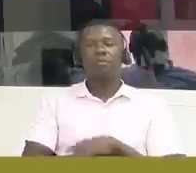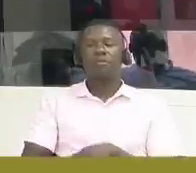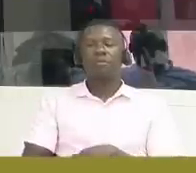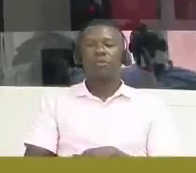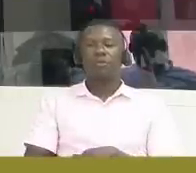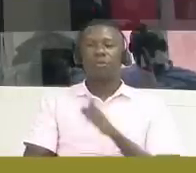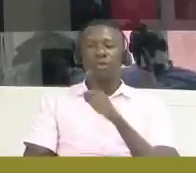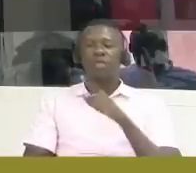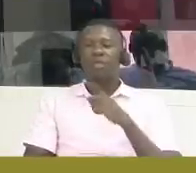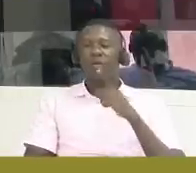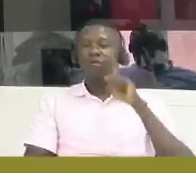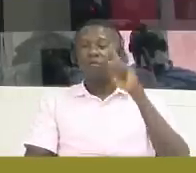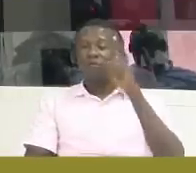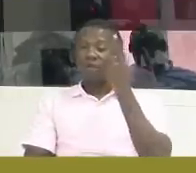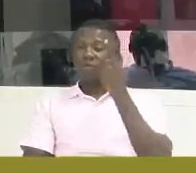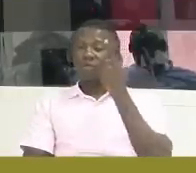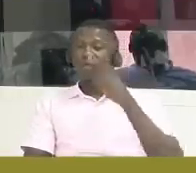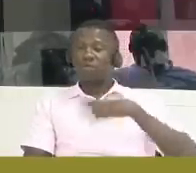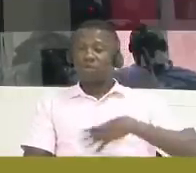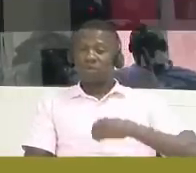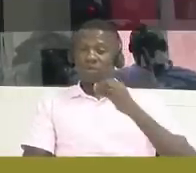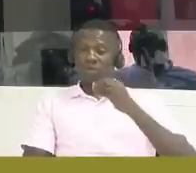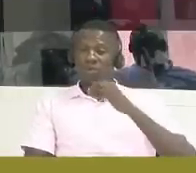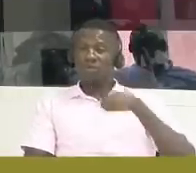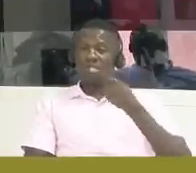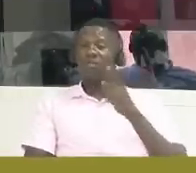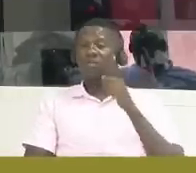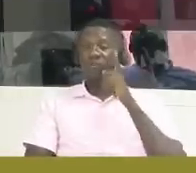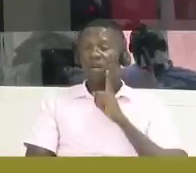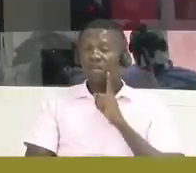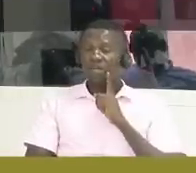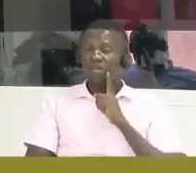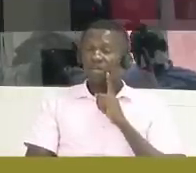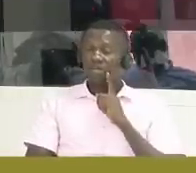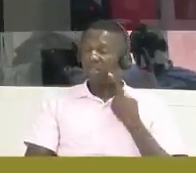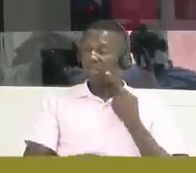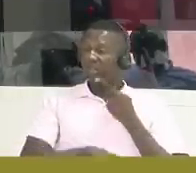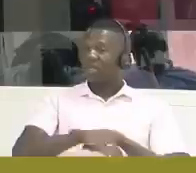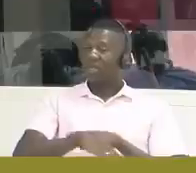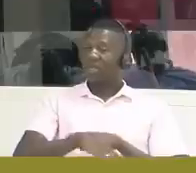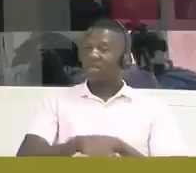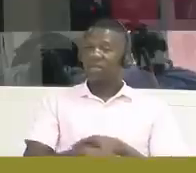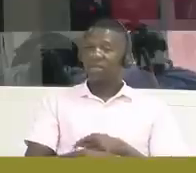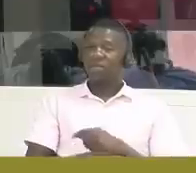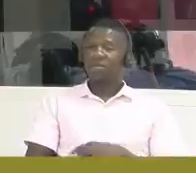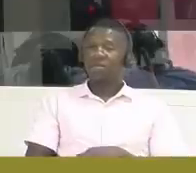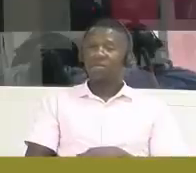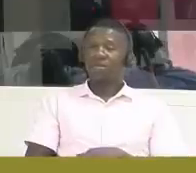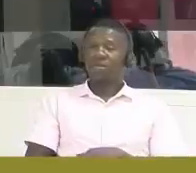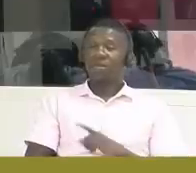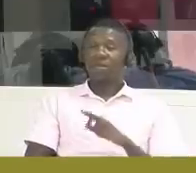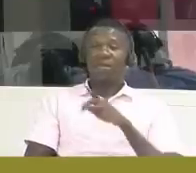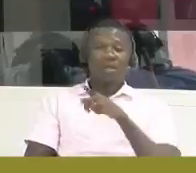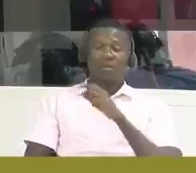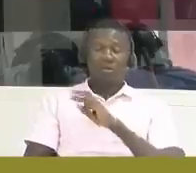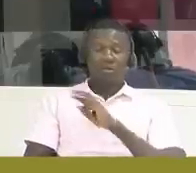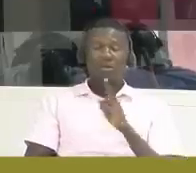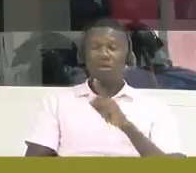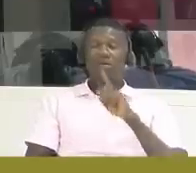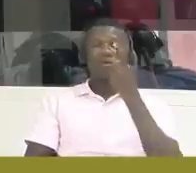the first son of his father then? He was not the first son,